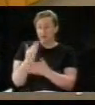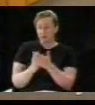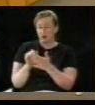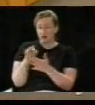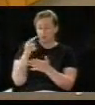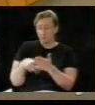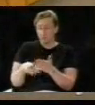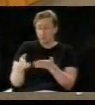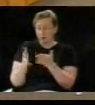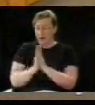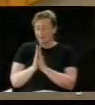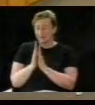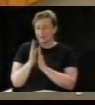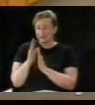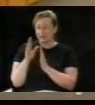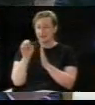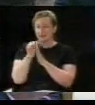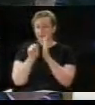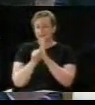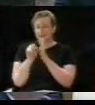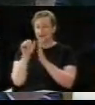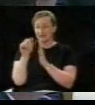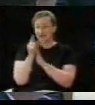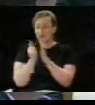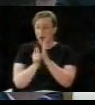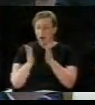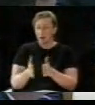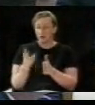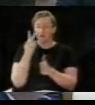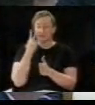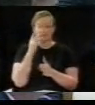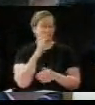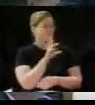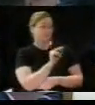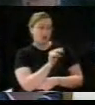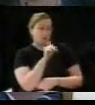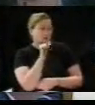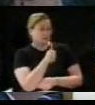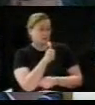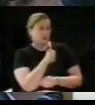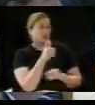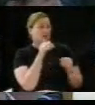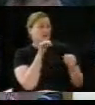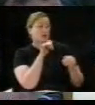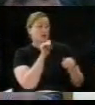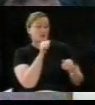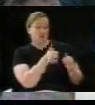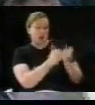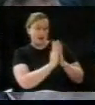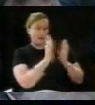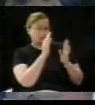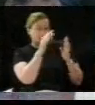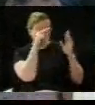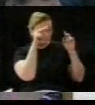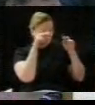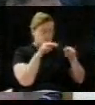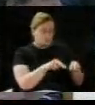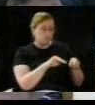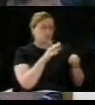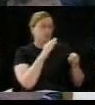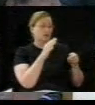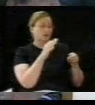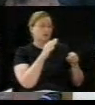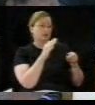asking the state attorney to take a look at. It is not. That is not in our resolution. We have not asked the state attorney general to look into our